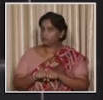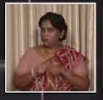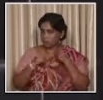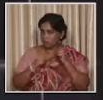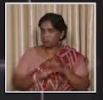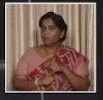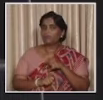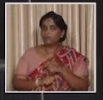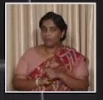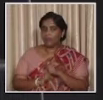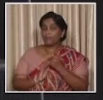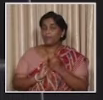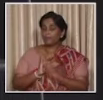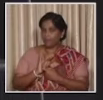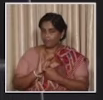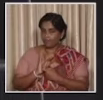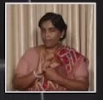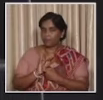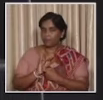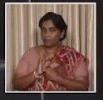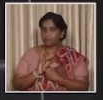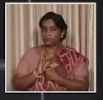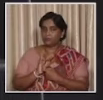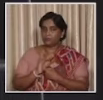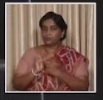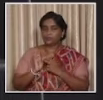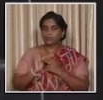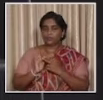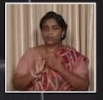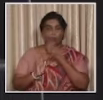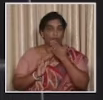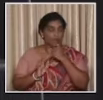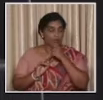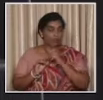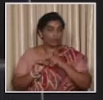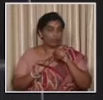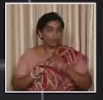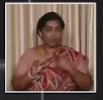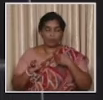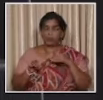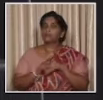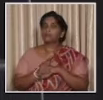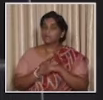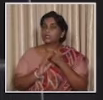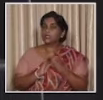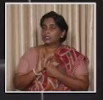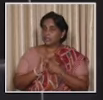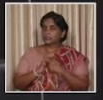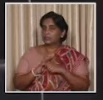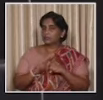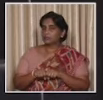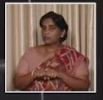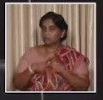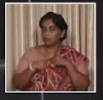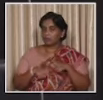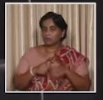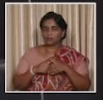legislation that has set up the National Water Supply and Drainage Board, Mr. Minister. I think you will have to carefully look into this,